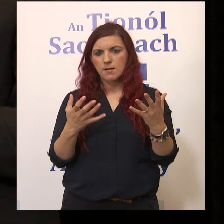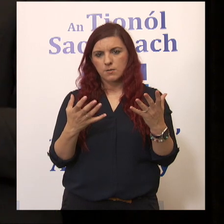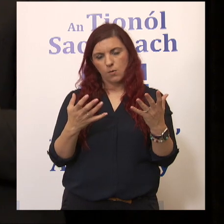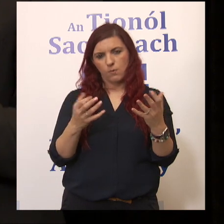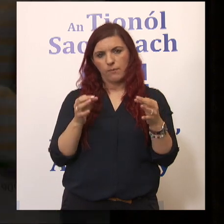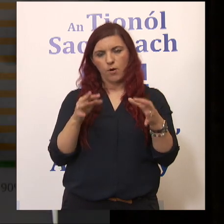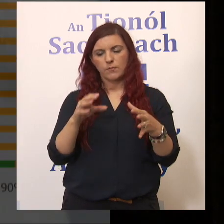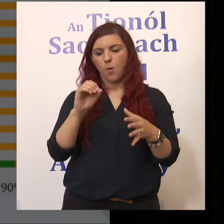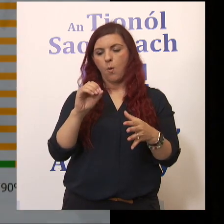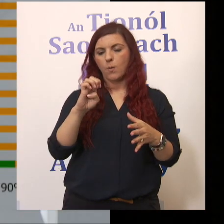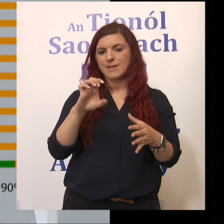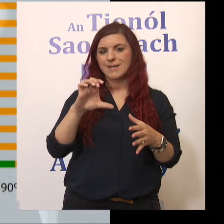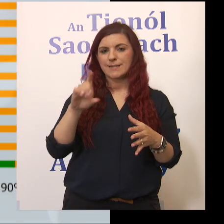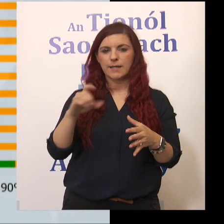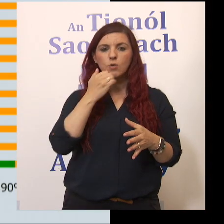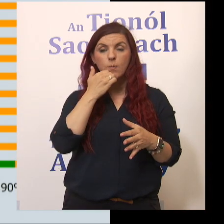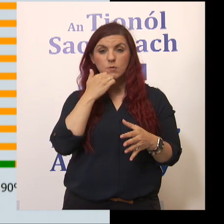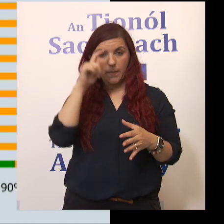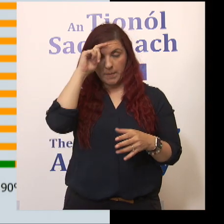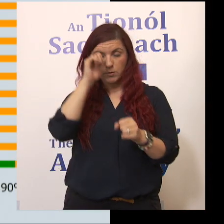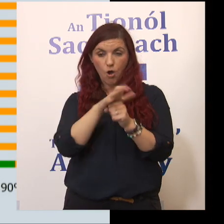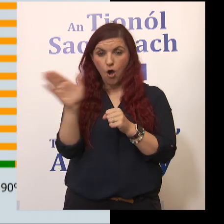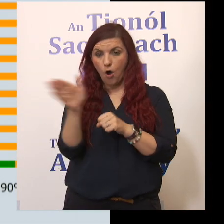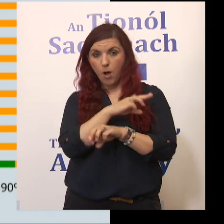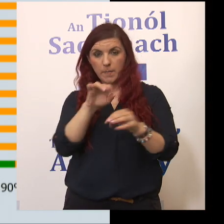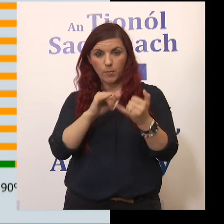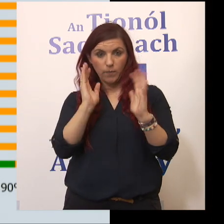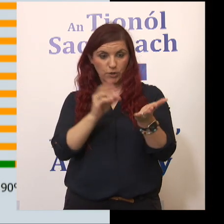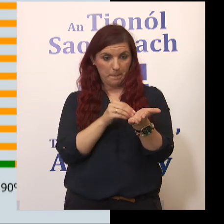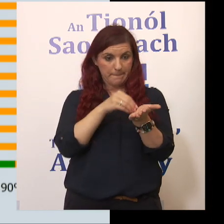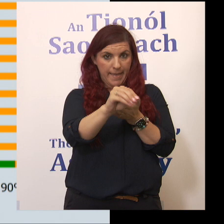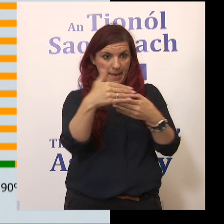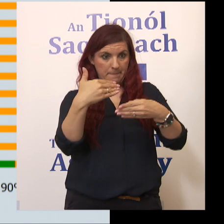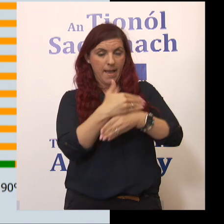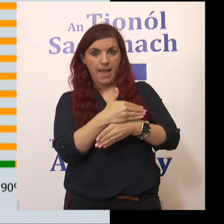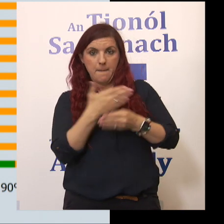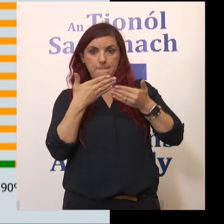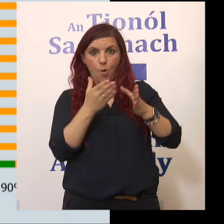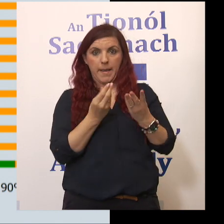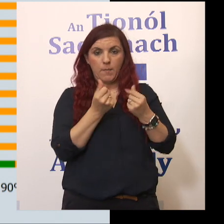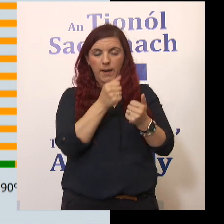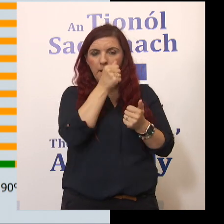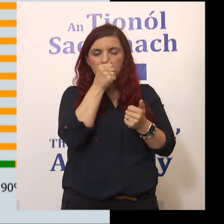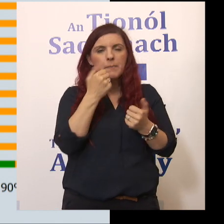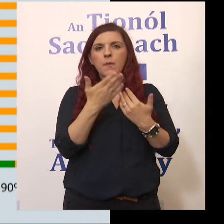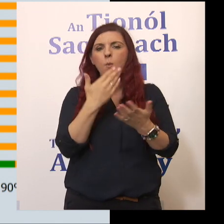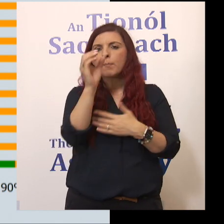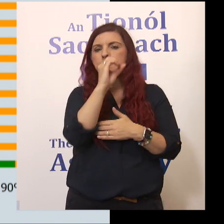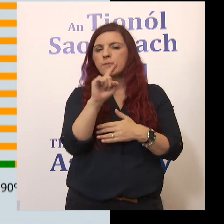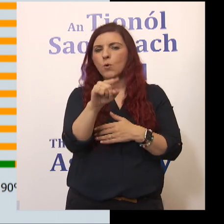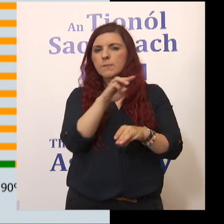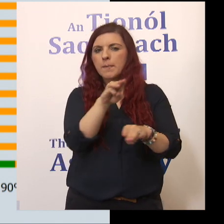on OECD figures, when we add up all the people who are paid through the public purse, what proportion of those individuals